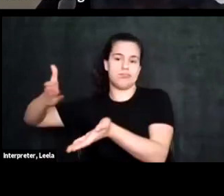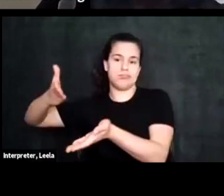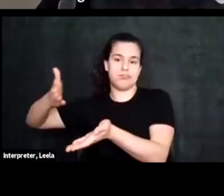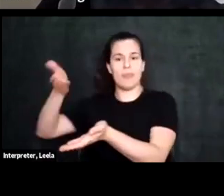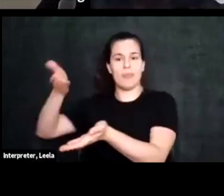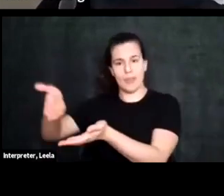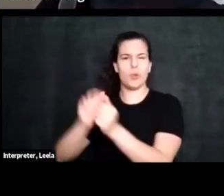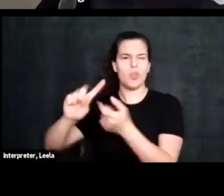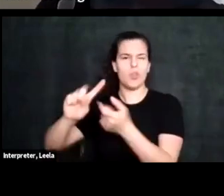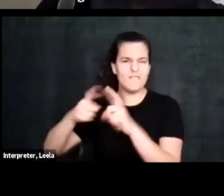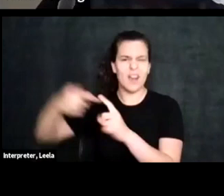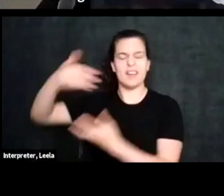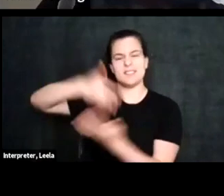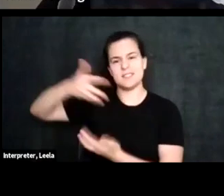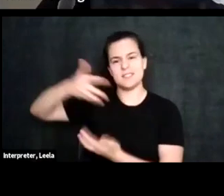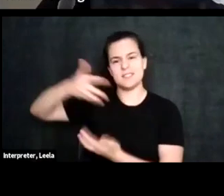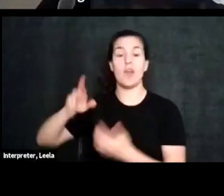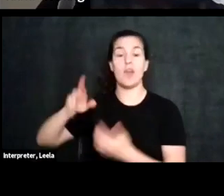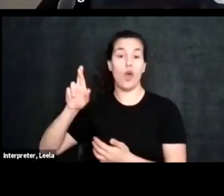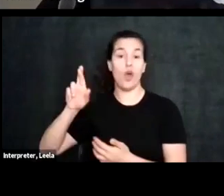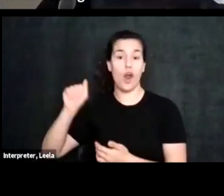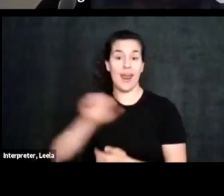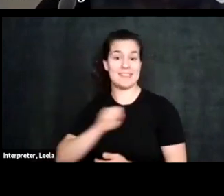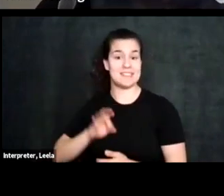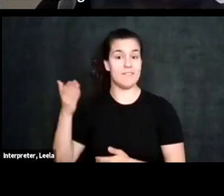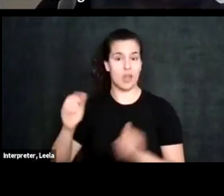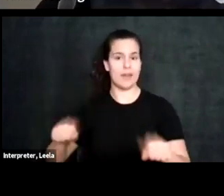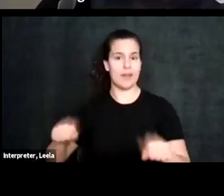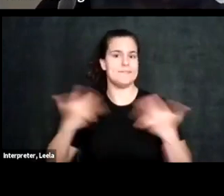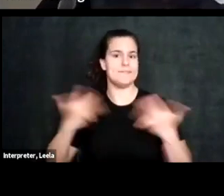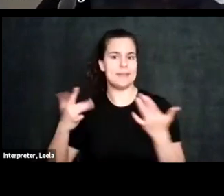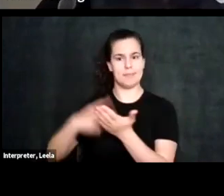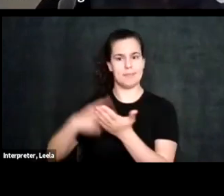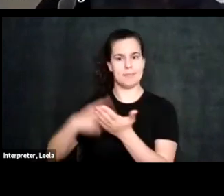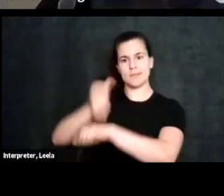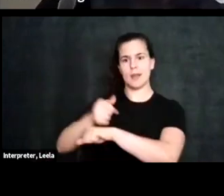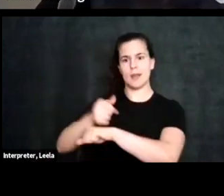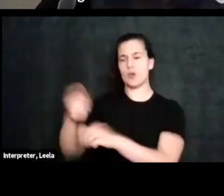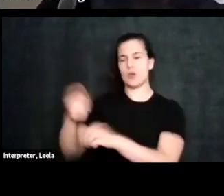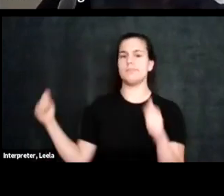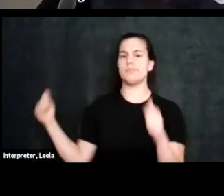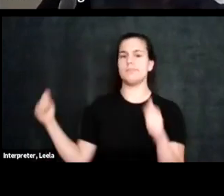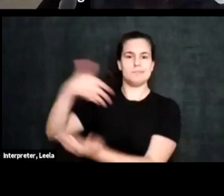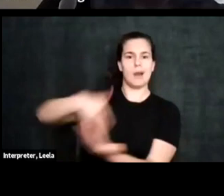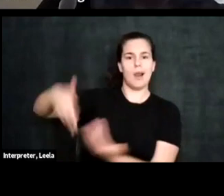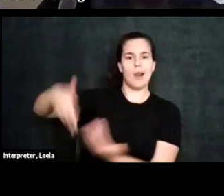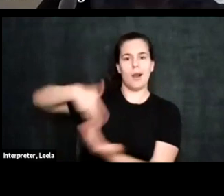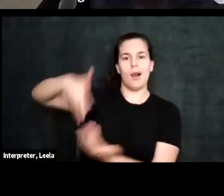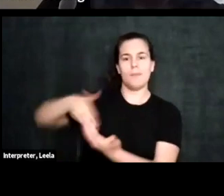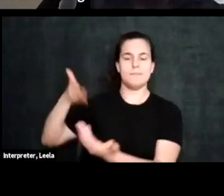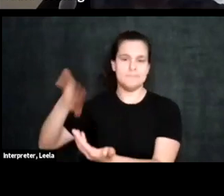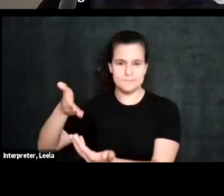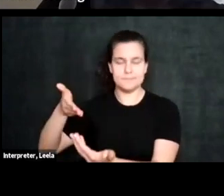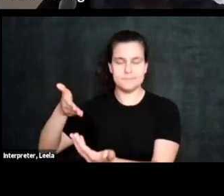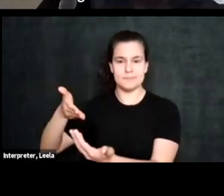also get to know the RA staff of your individual hall, because a lot of what we do is put on programming, and we do